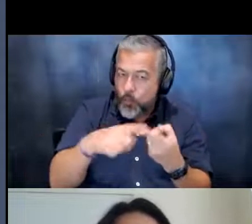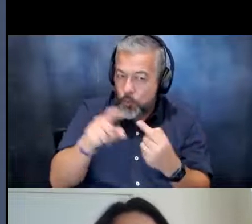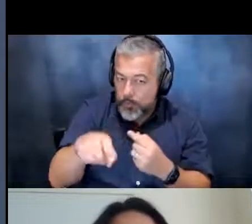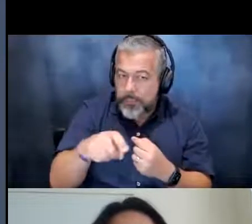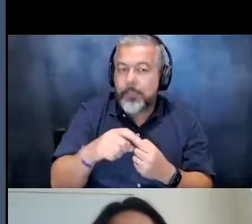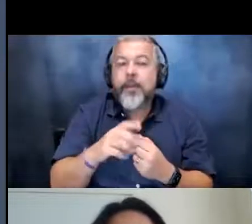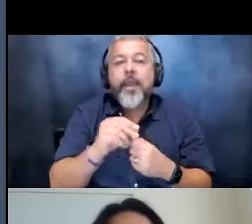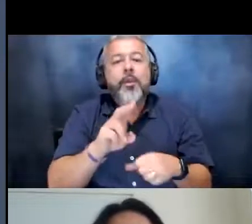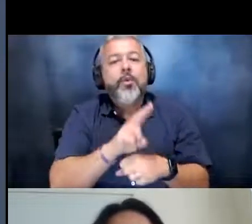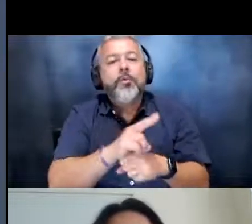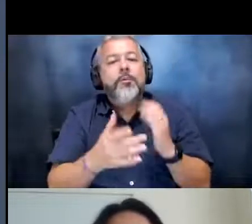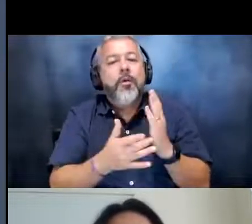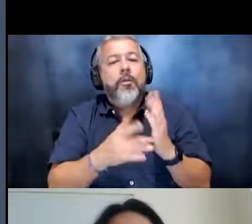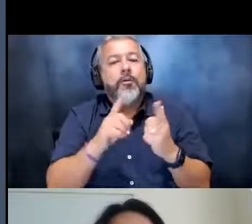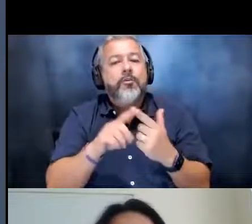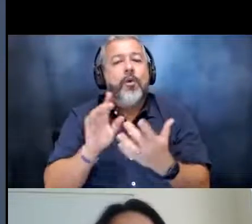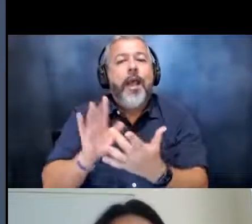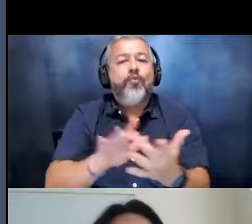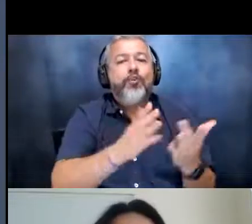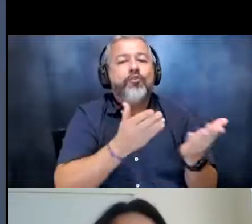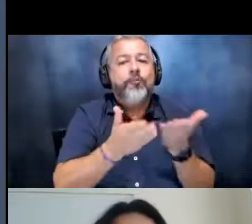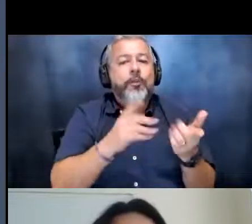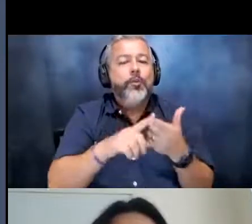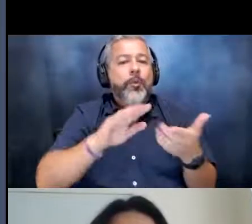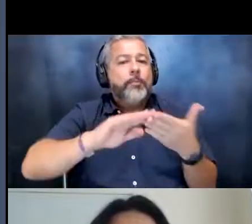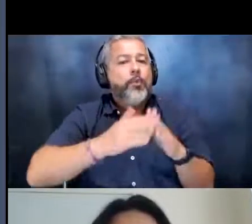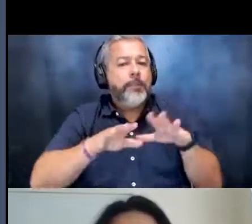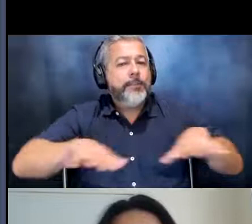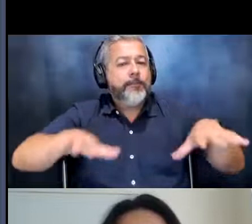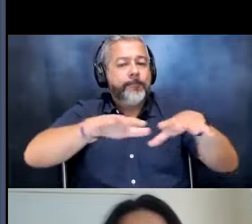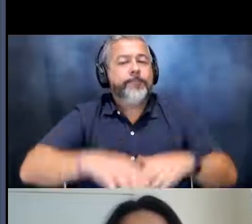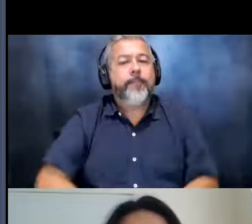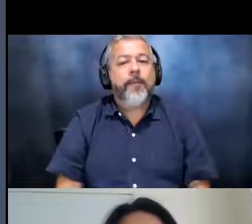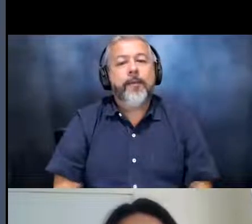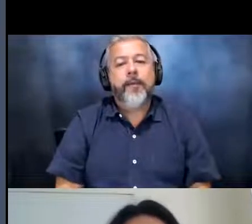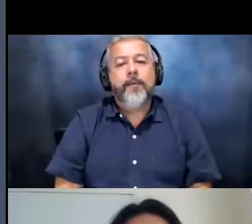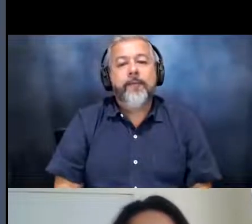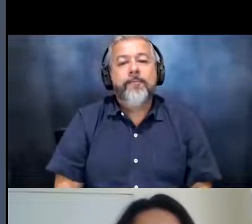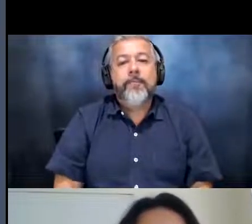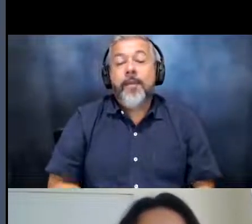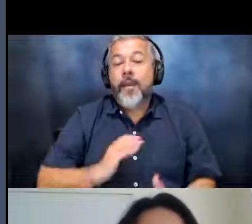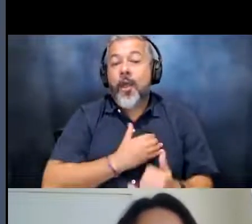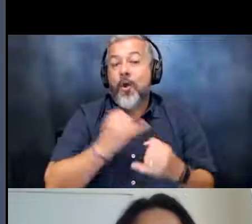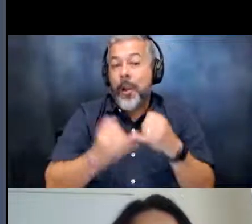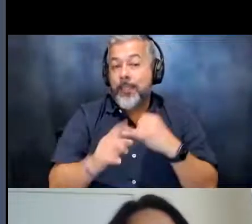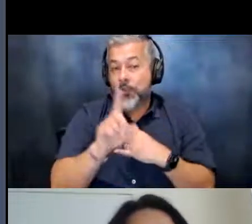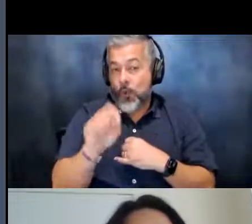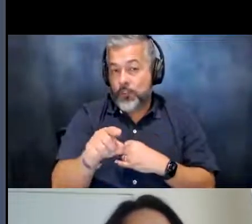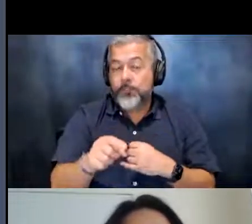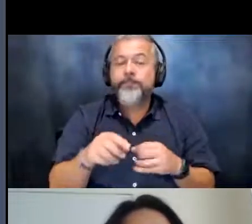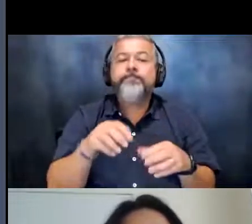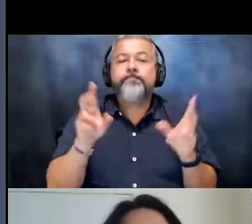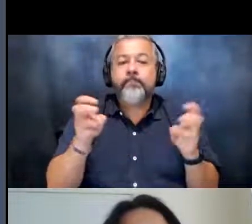and using technology to outreach services to communities. And our last question that we've asked, in what ways